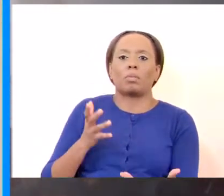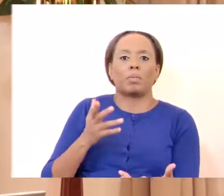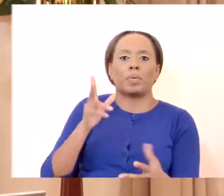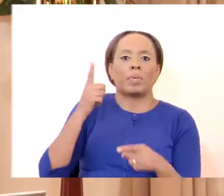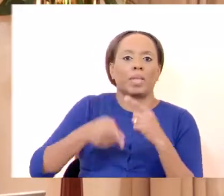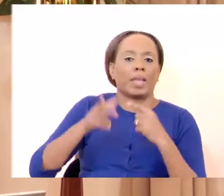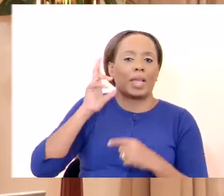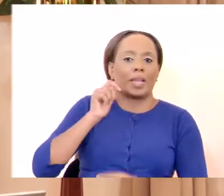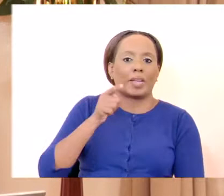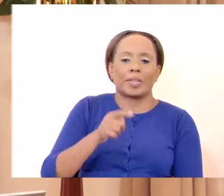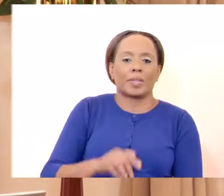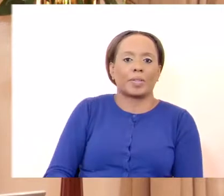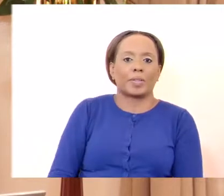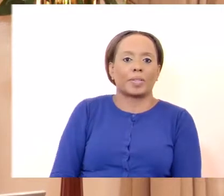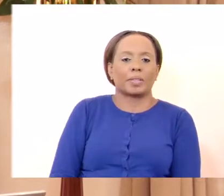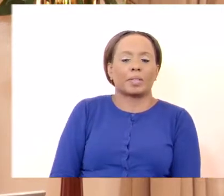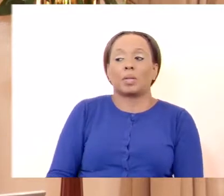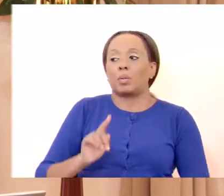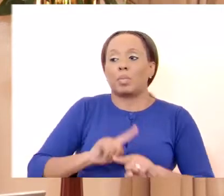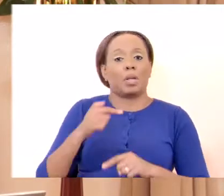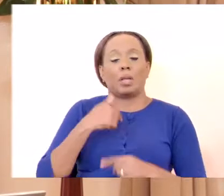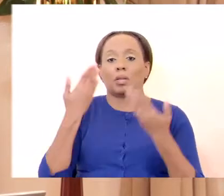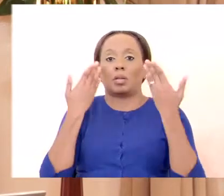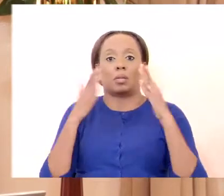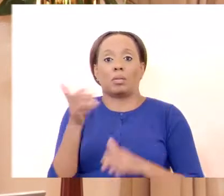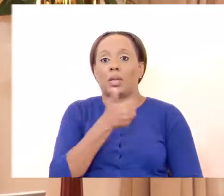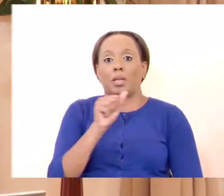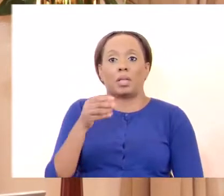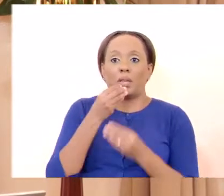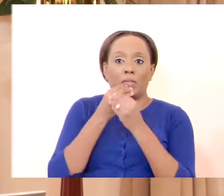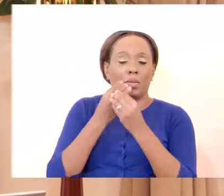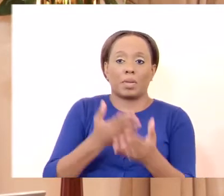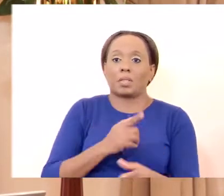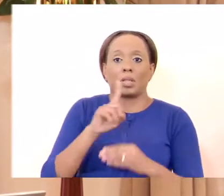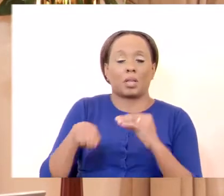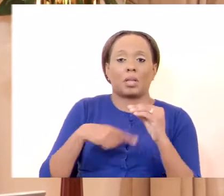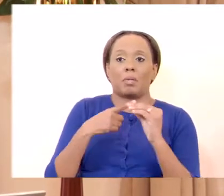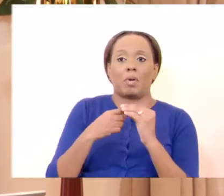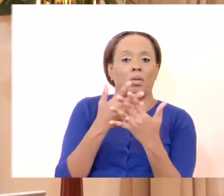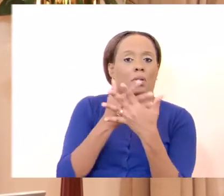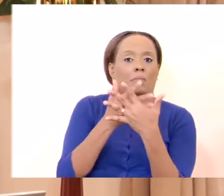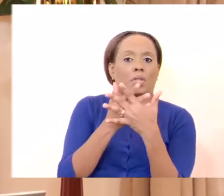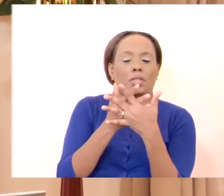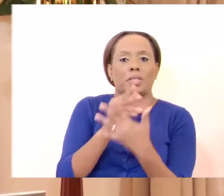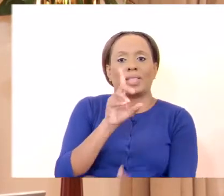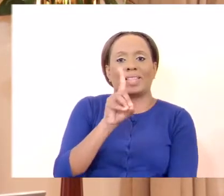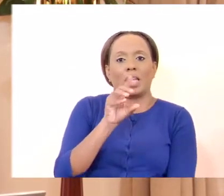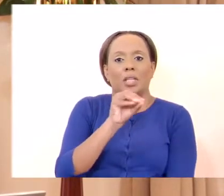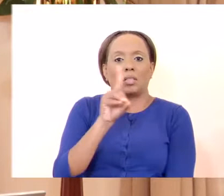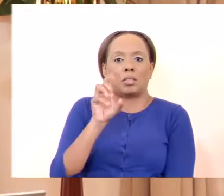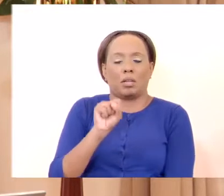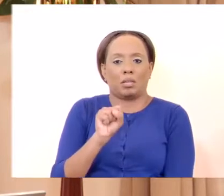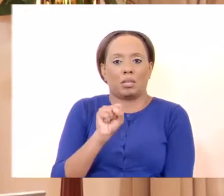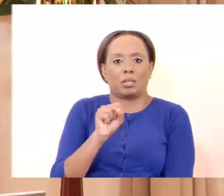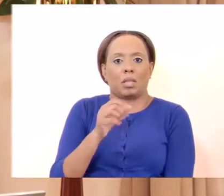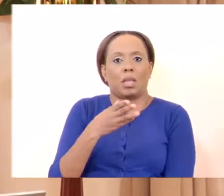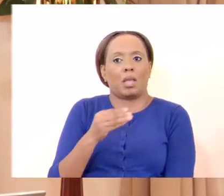I do not have any additional information regarding the outbreak at the prison and the